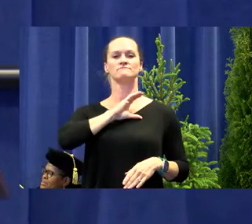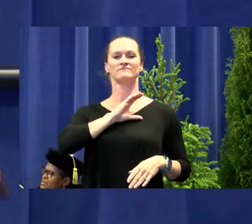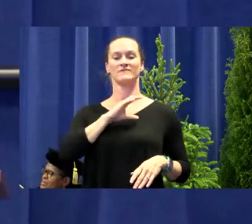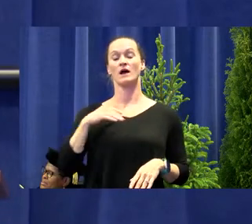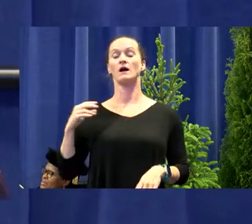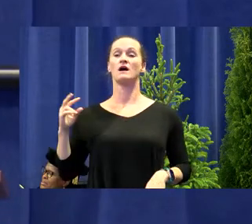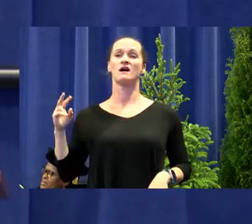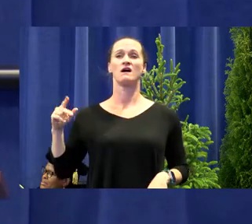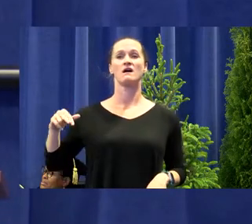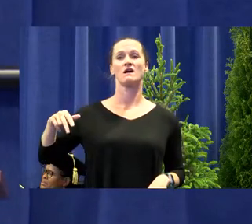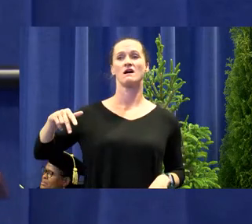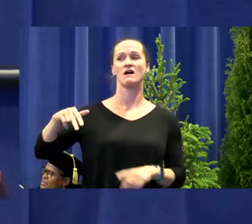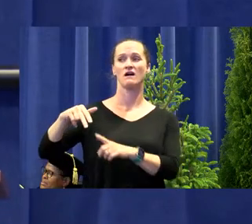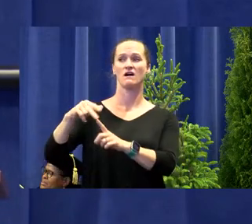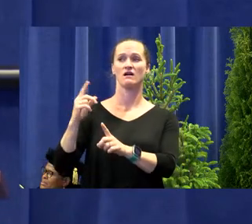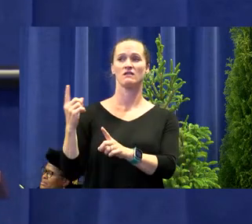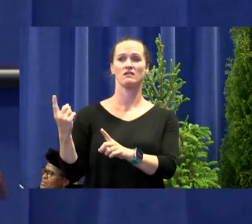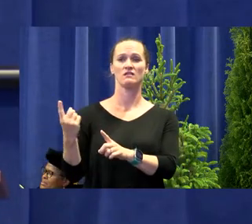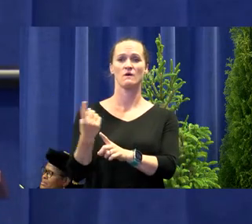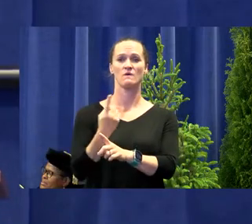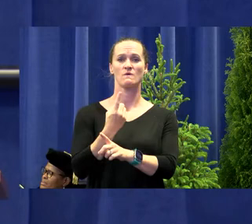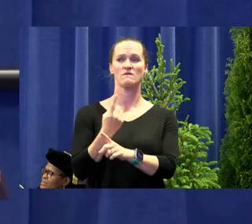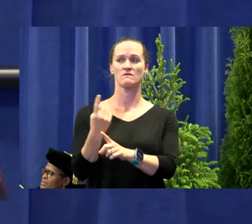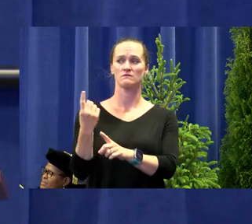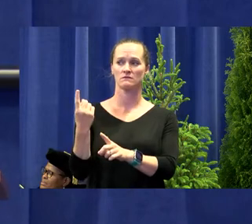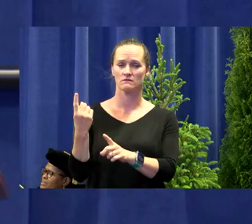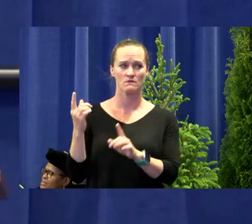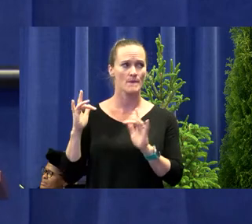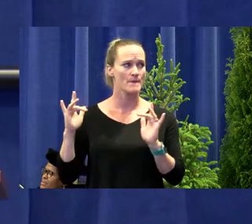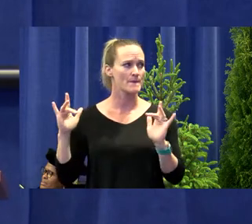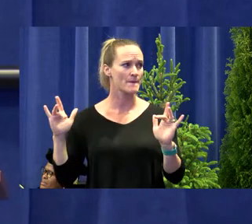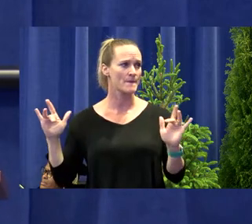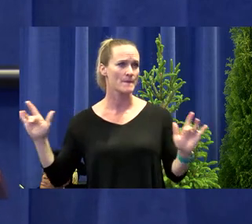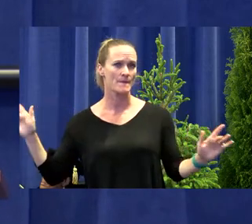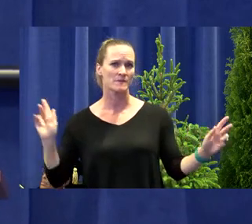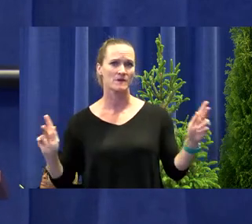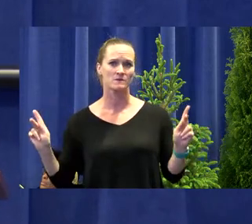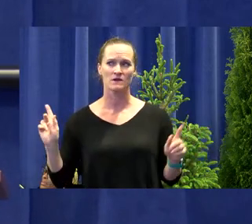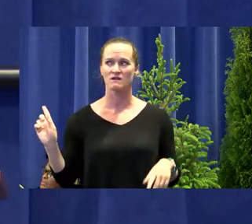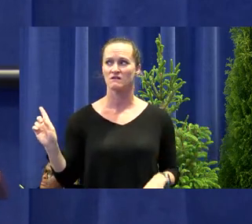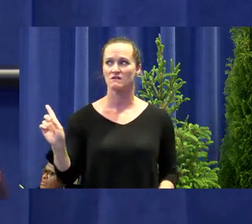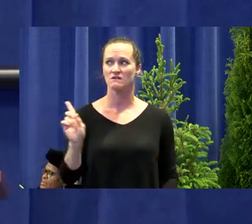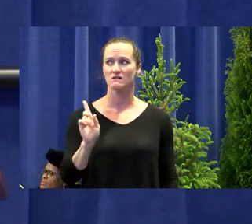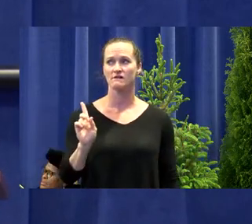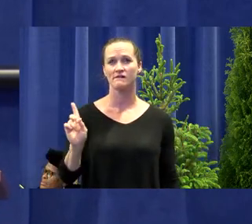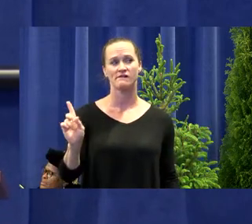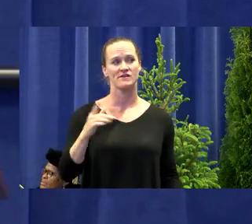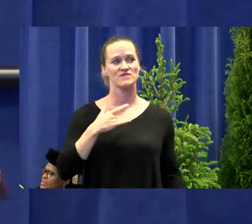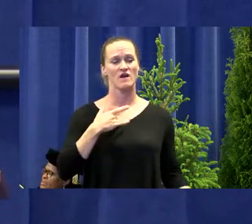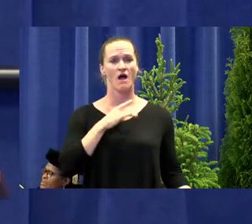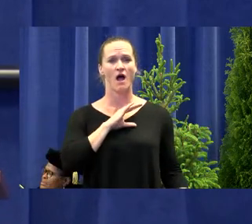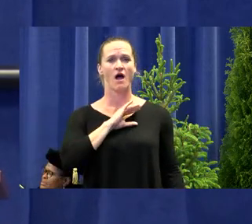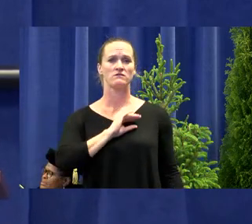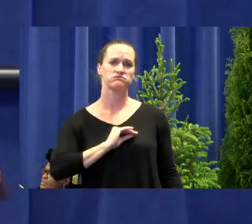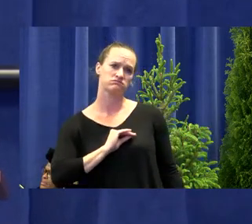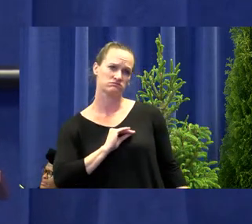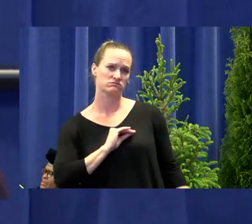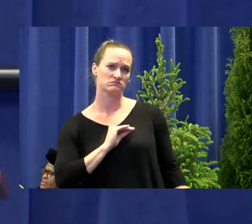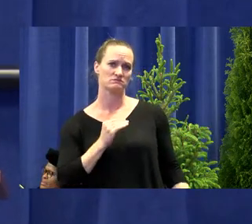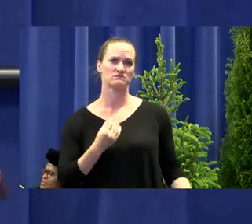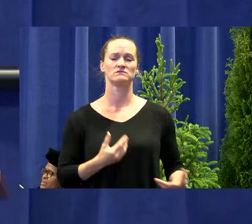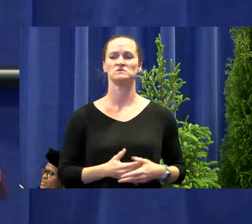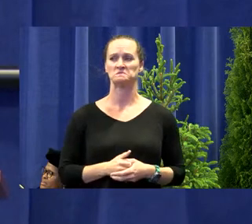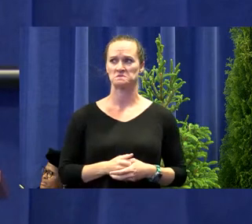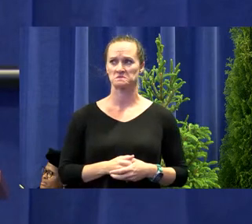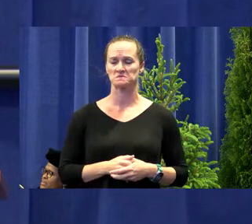around. My walk that was supposed to make me feel better ended up making me feel so much worse. The one thing I remember as